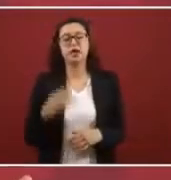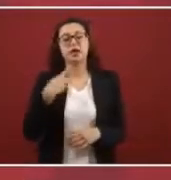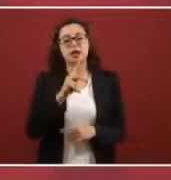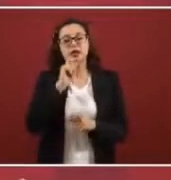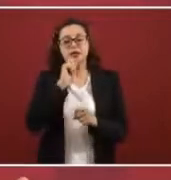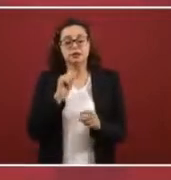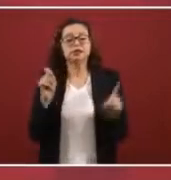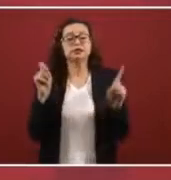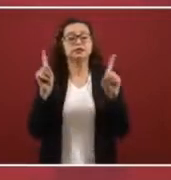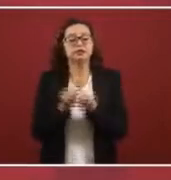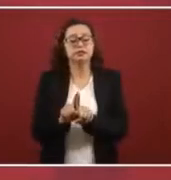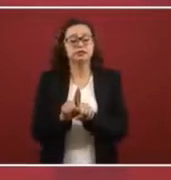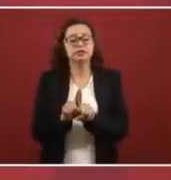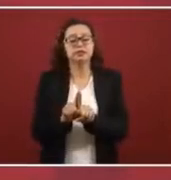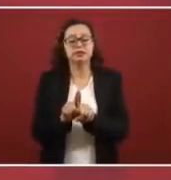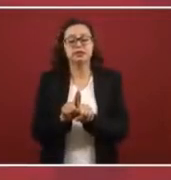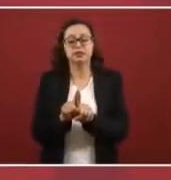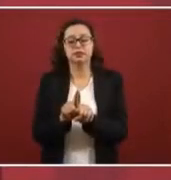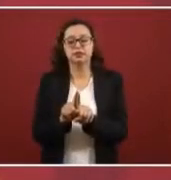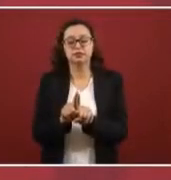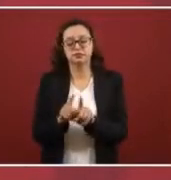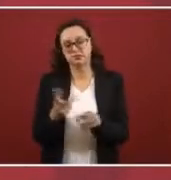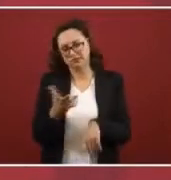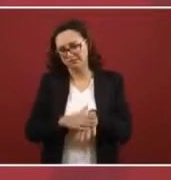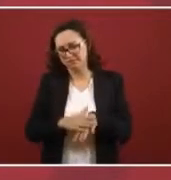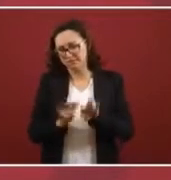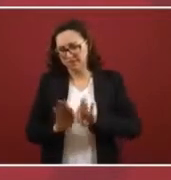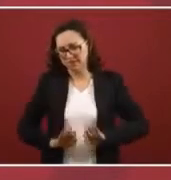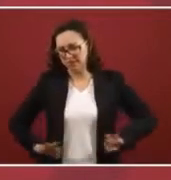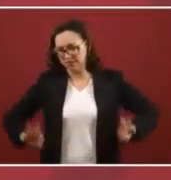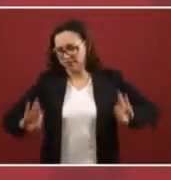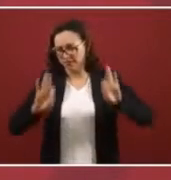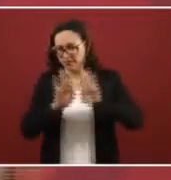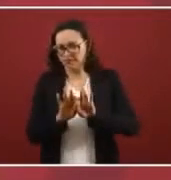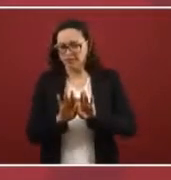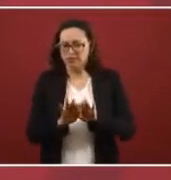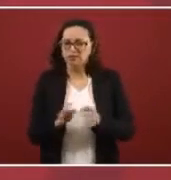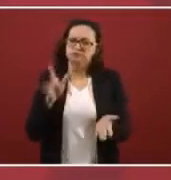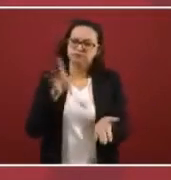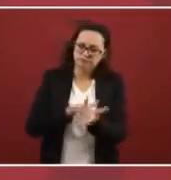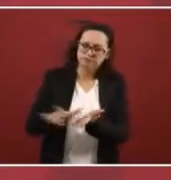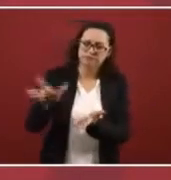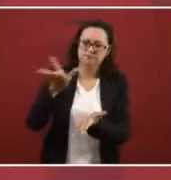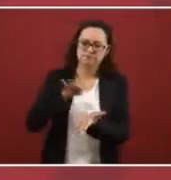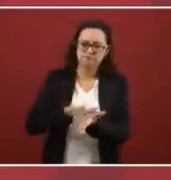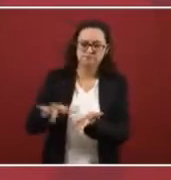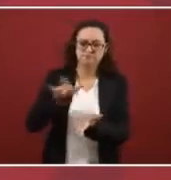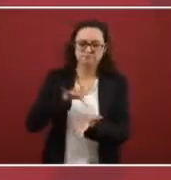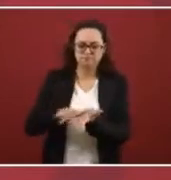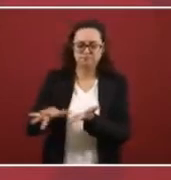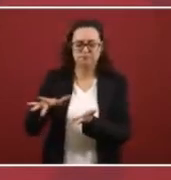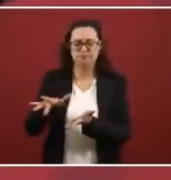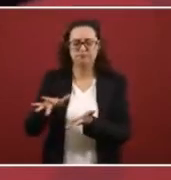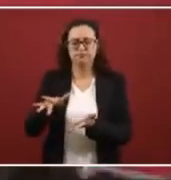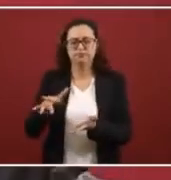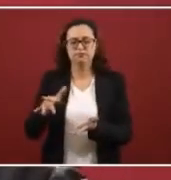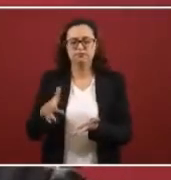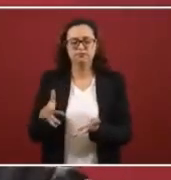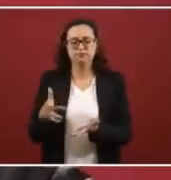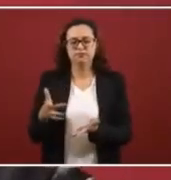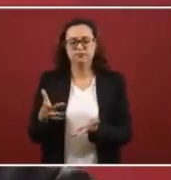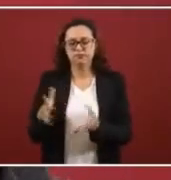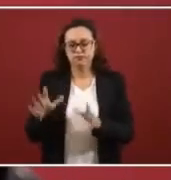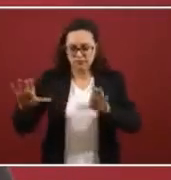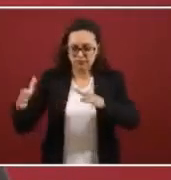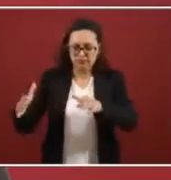that means, y eso es lo más importante, and that's what's most important, apoyo, a support a un sector